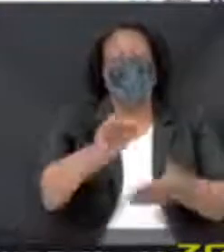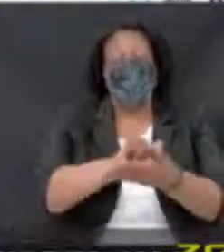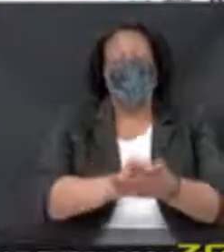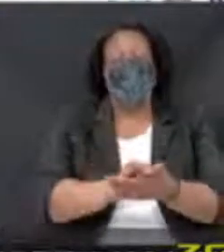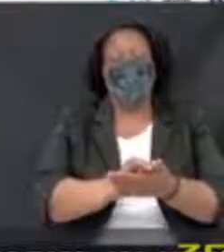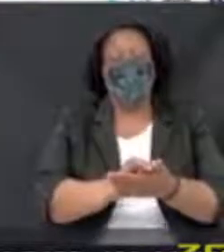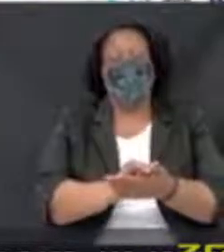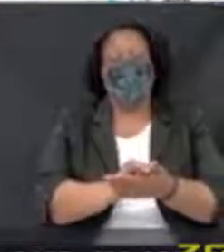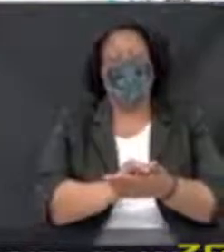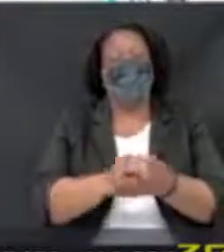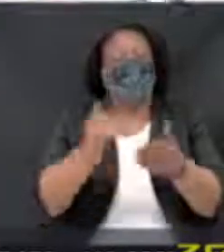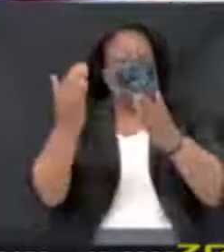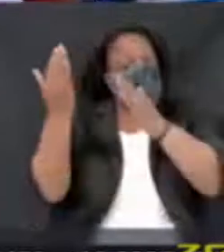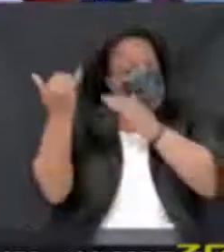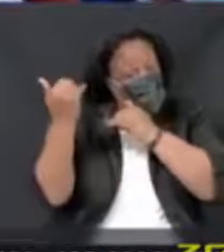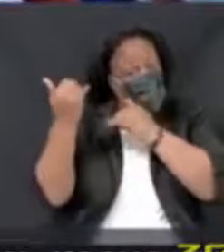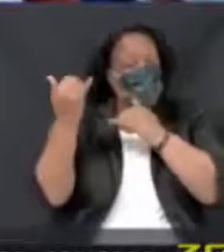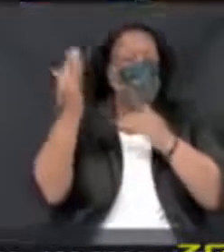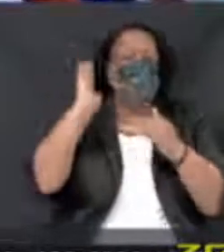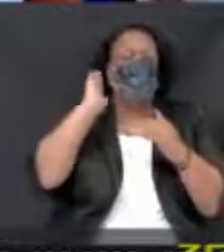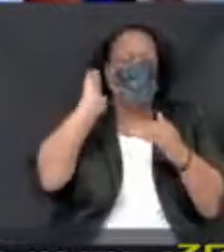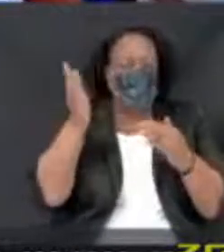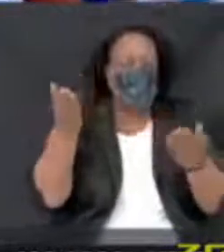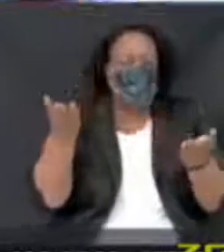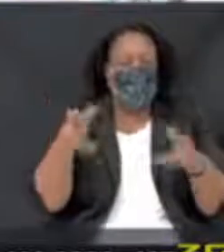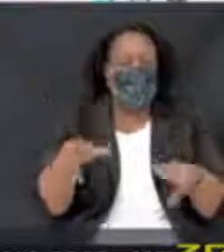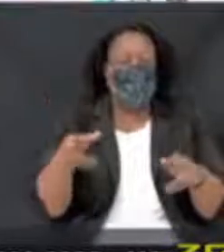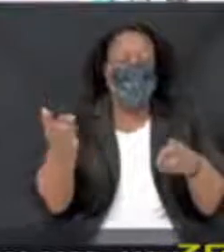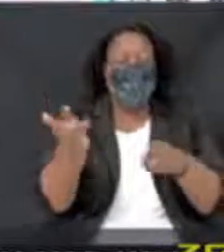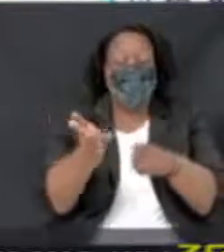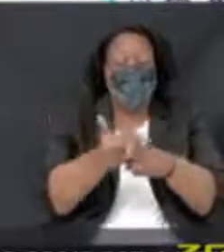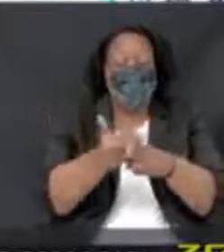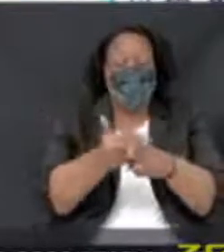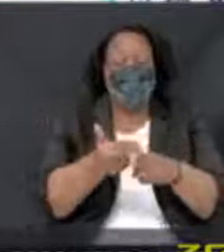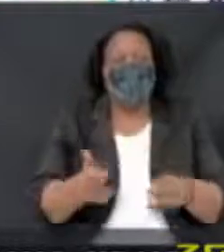recommendations that I am hopeful will receive favorable